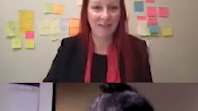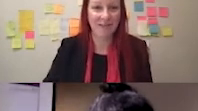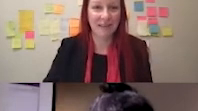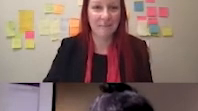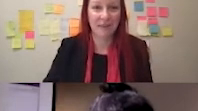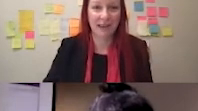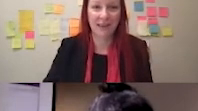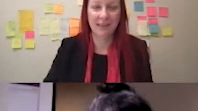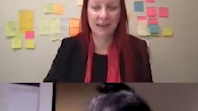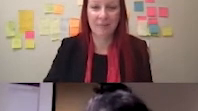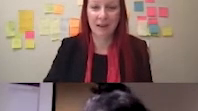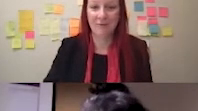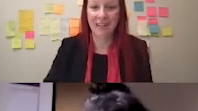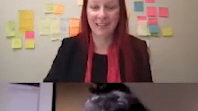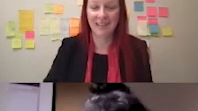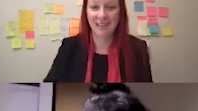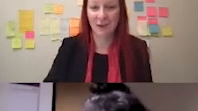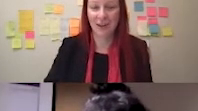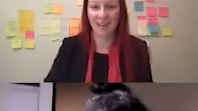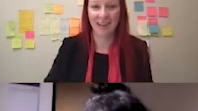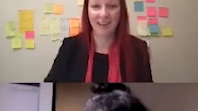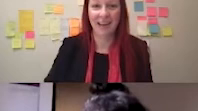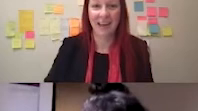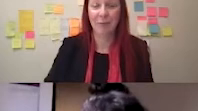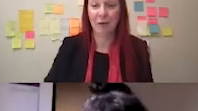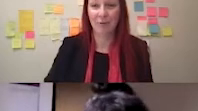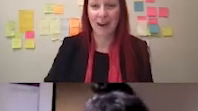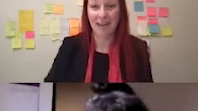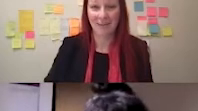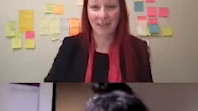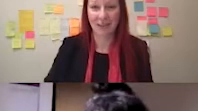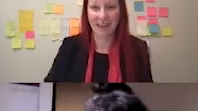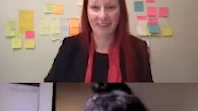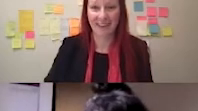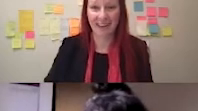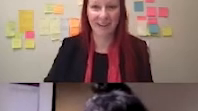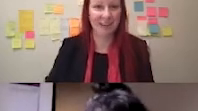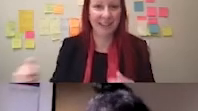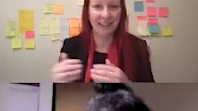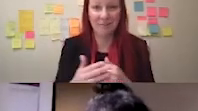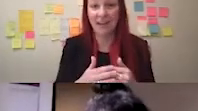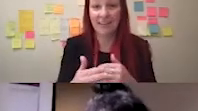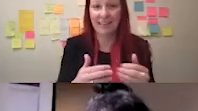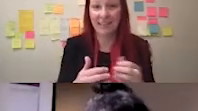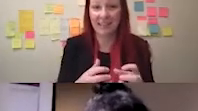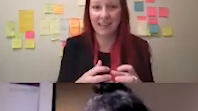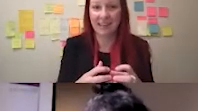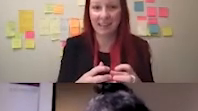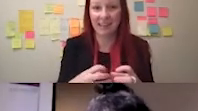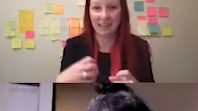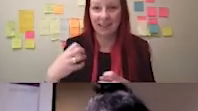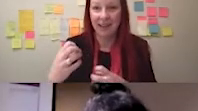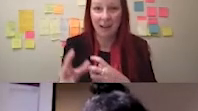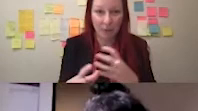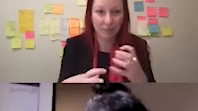the bottom left is my friend Jonathan and we're on a writing retreat and my green tea is